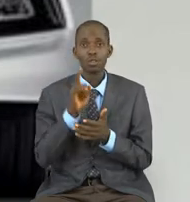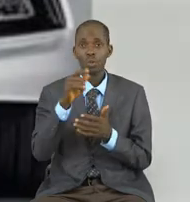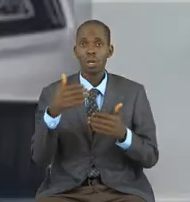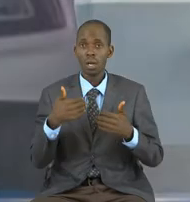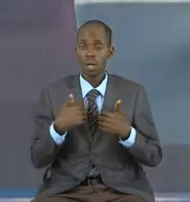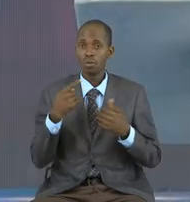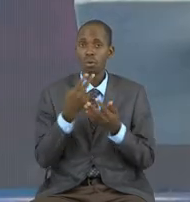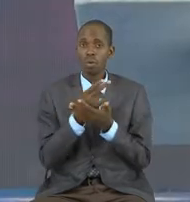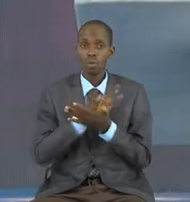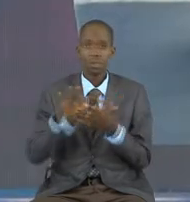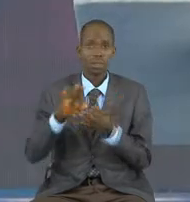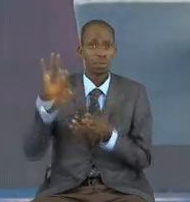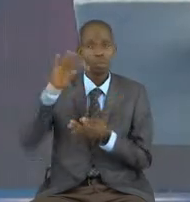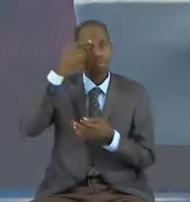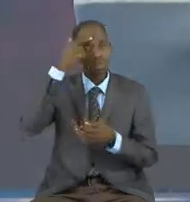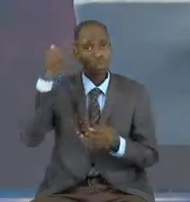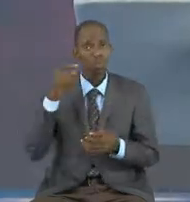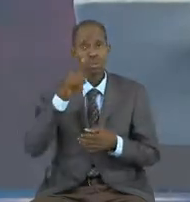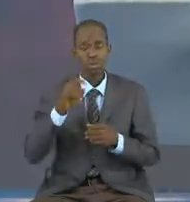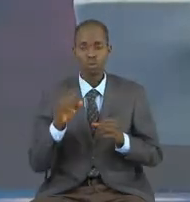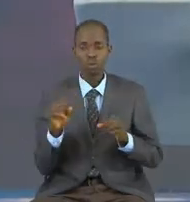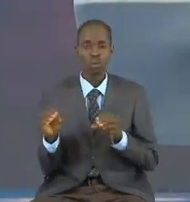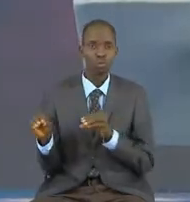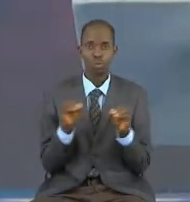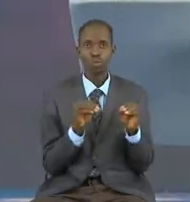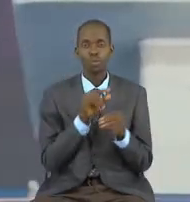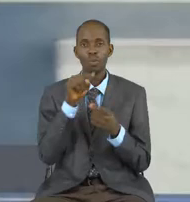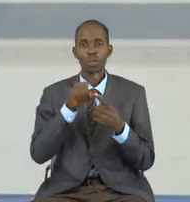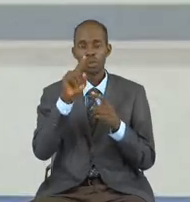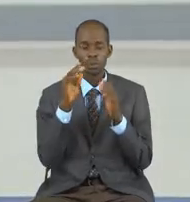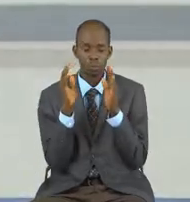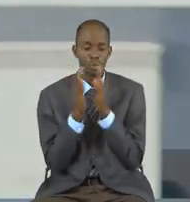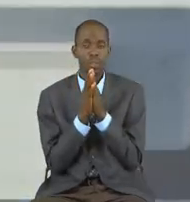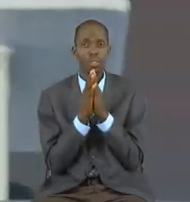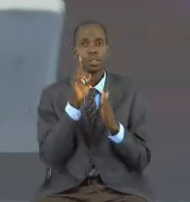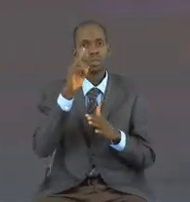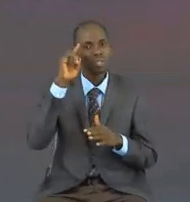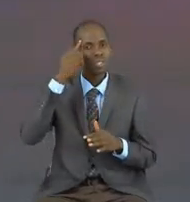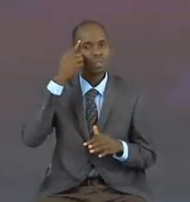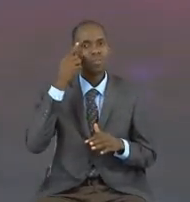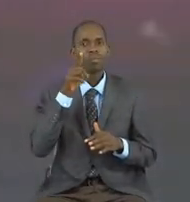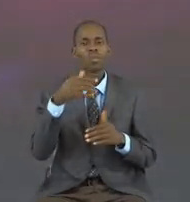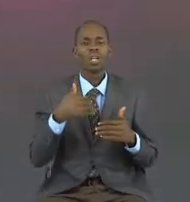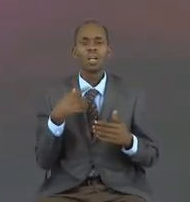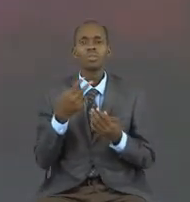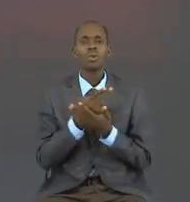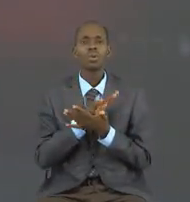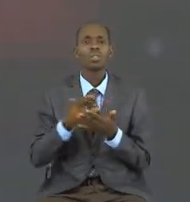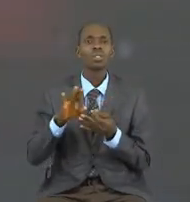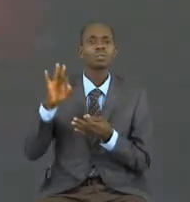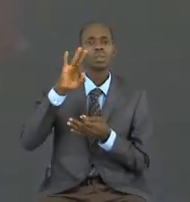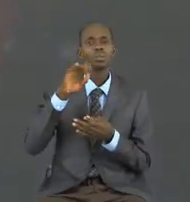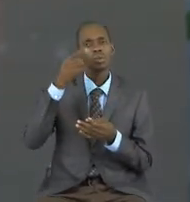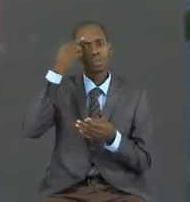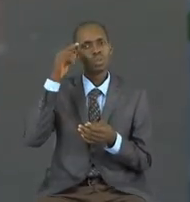Spirit because you shake when you pray. If you think you have the Holy Ghost because you